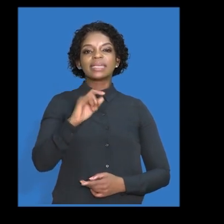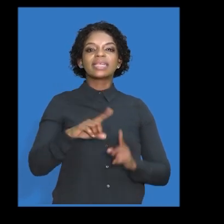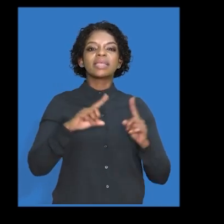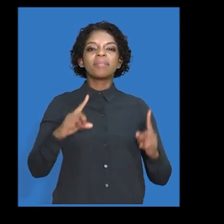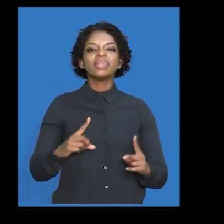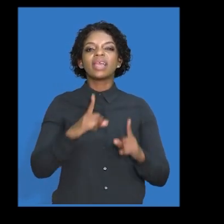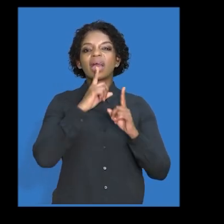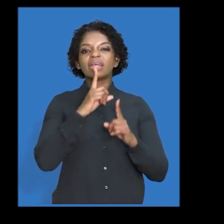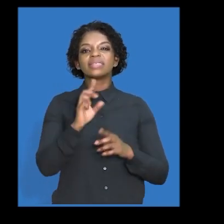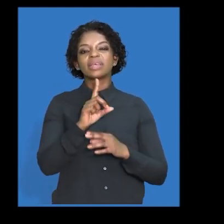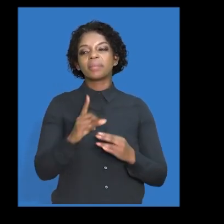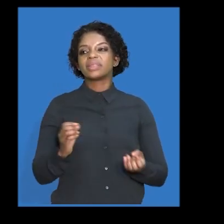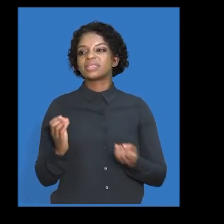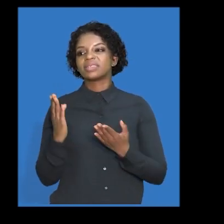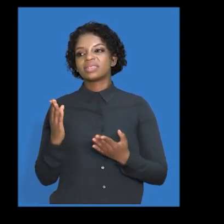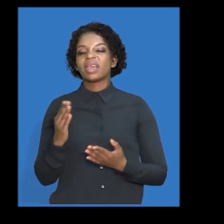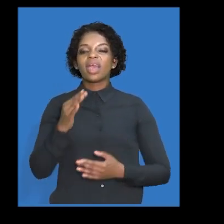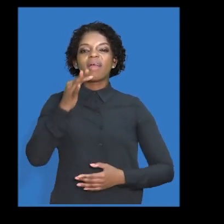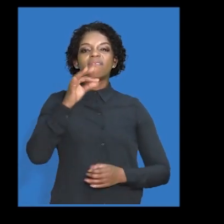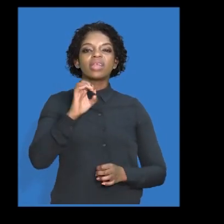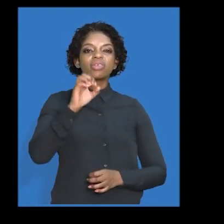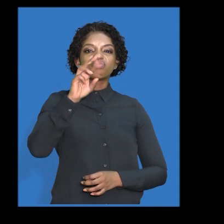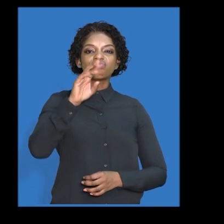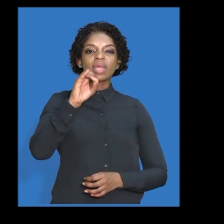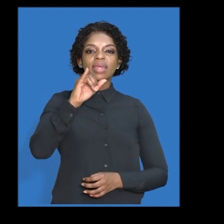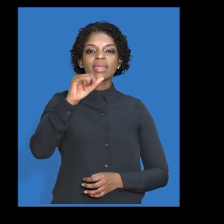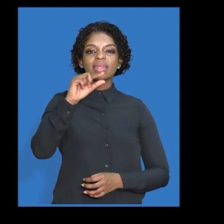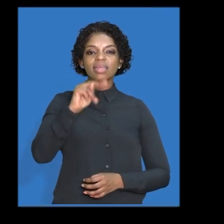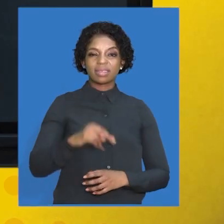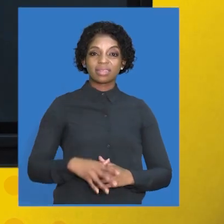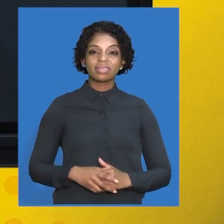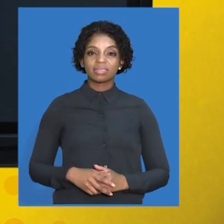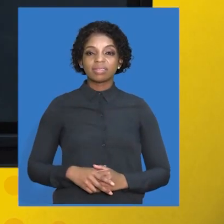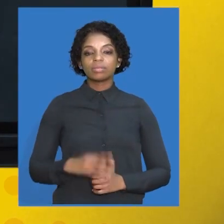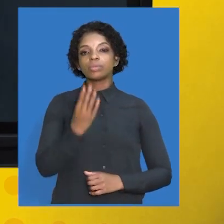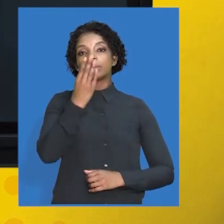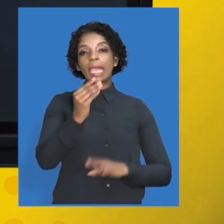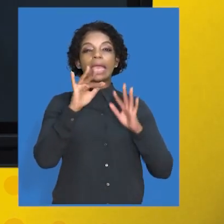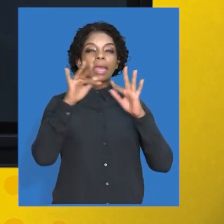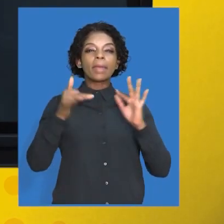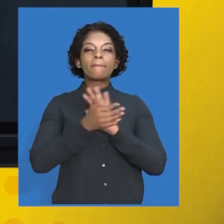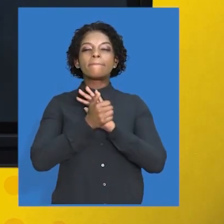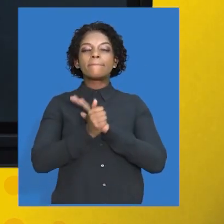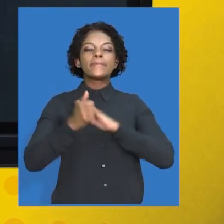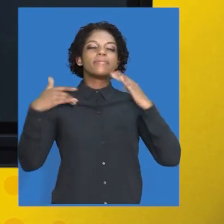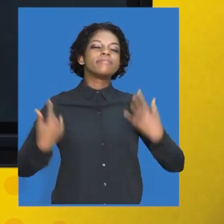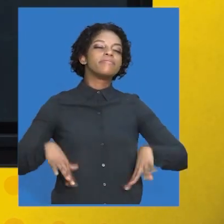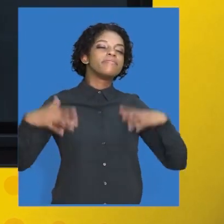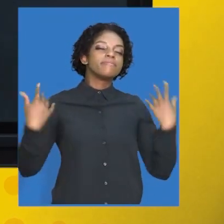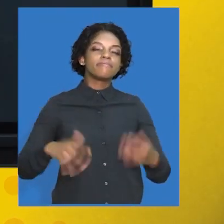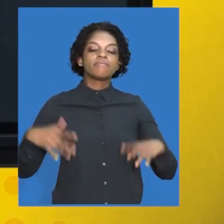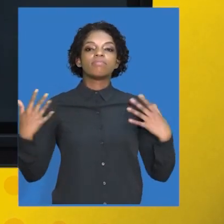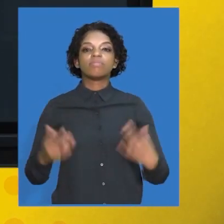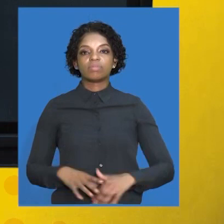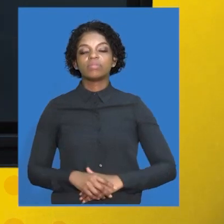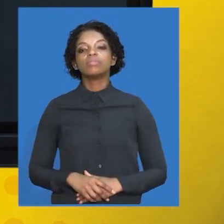rein. Right, so when you've got highly skilled workers, right, you can just delegate tasks to them